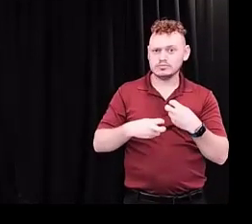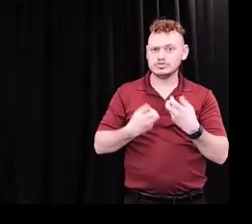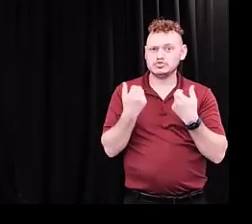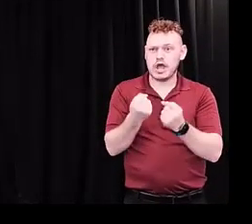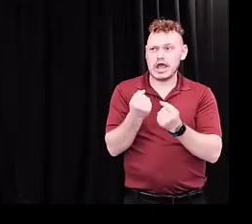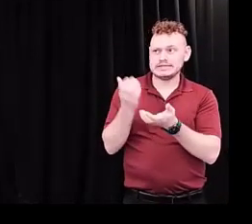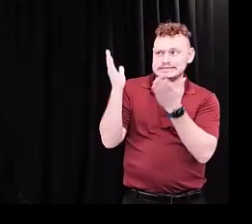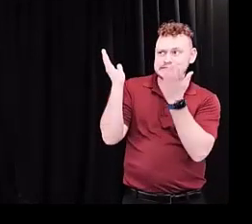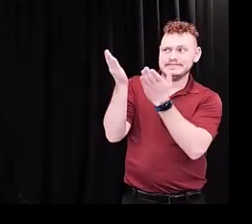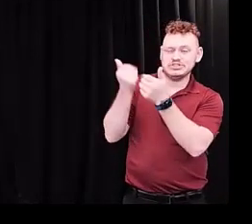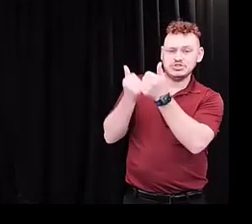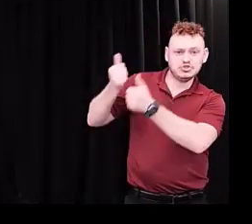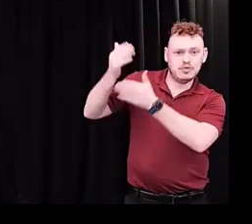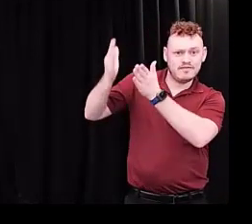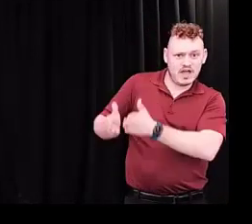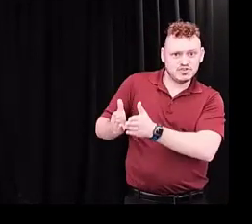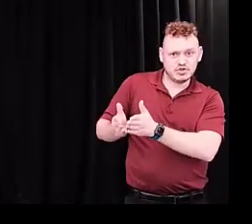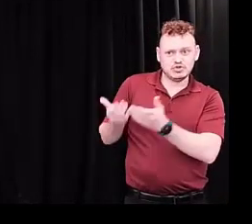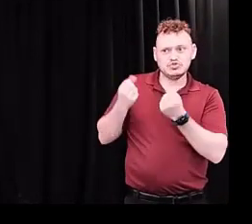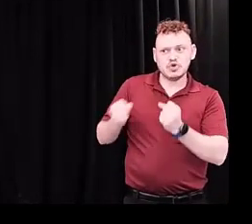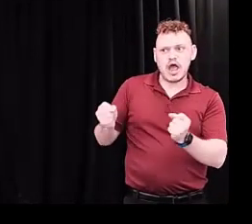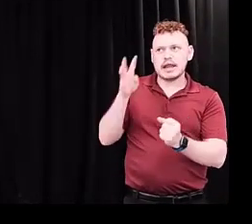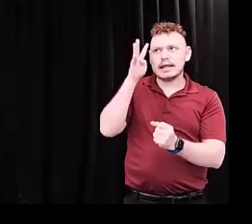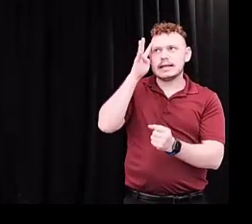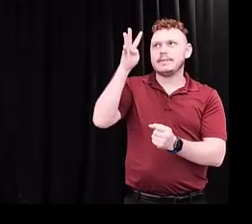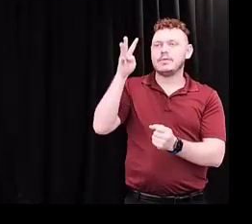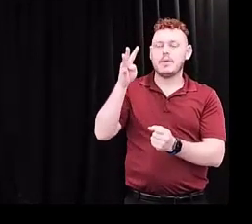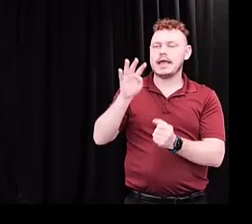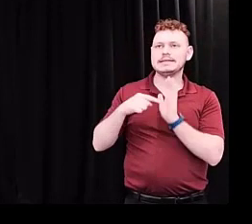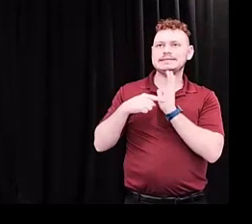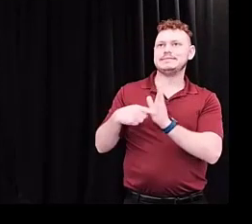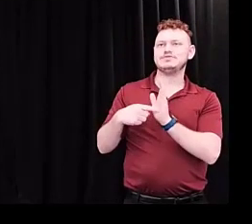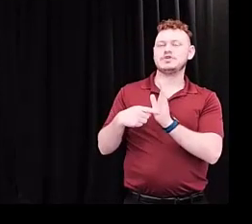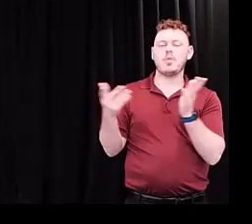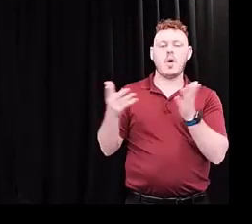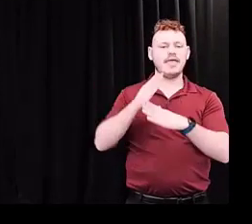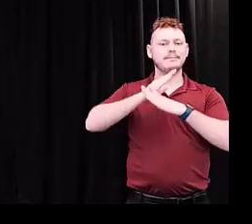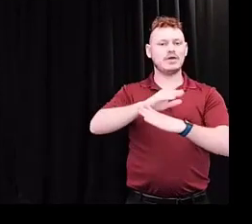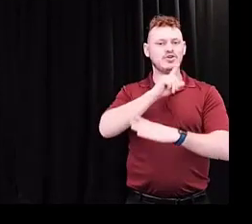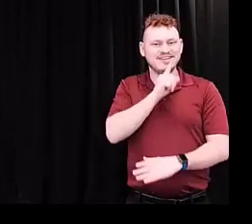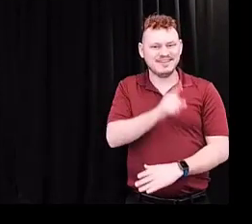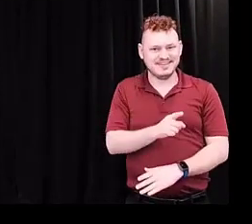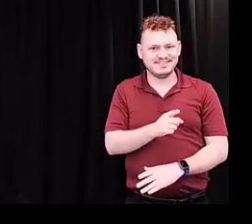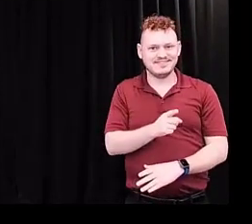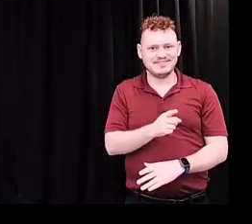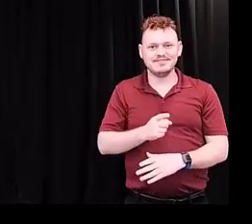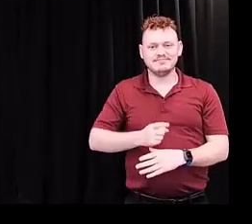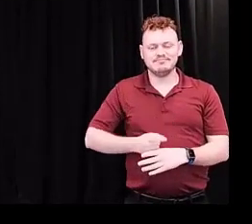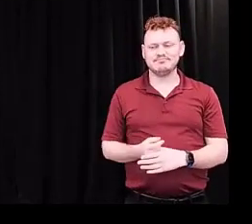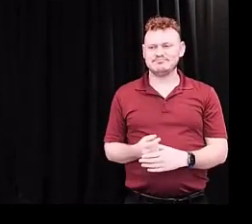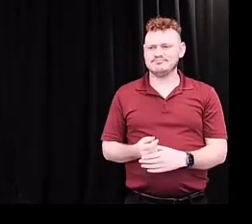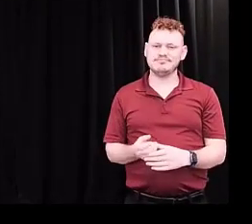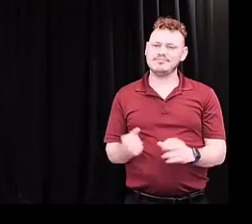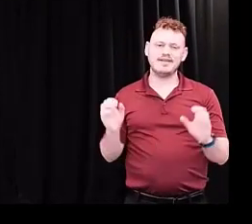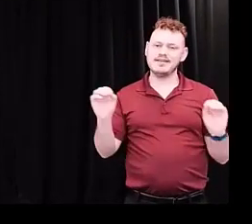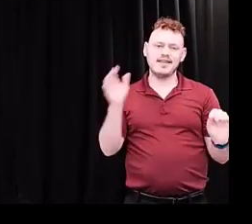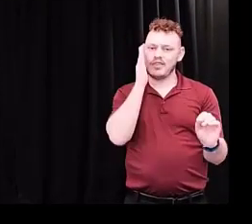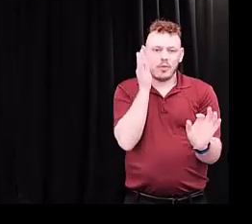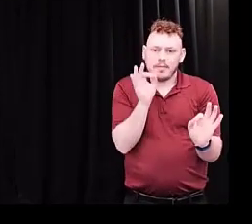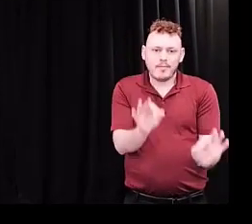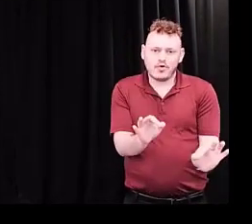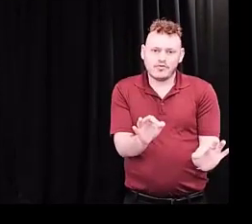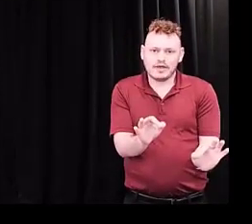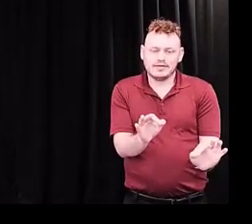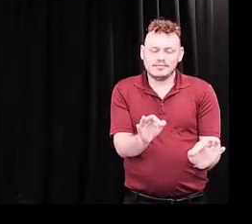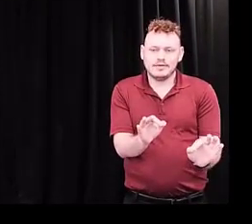supervisors, try to come up with a way to demonstrate what that barrier actually is. And of course, nothing's ever going to be perfect, but